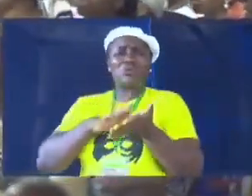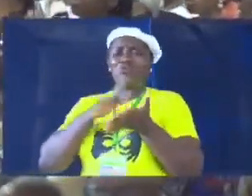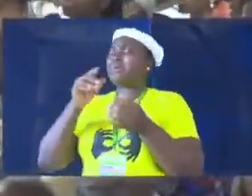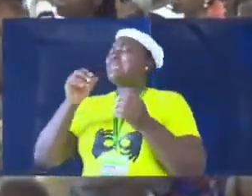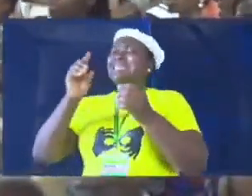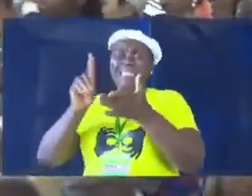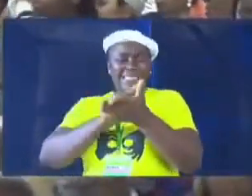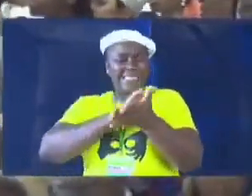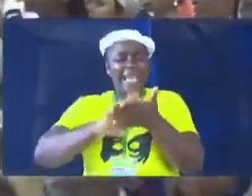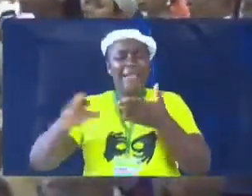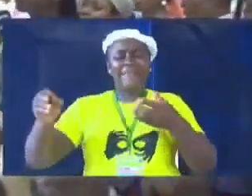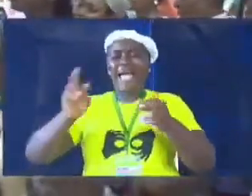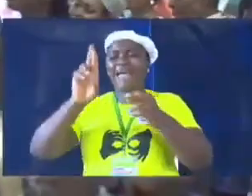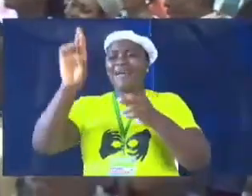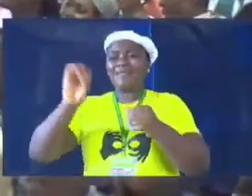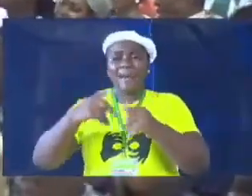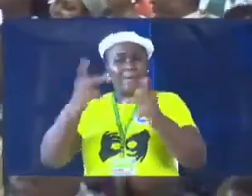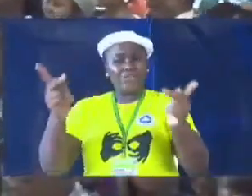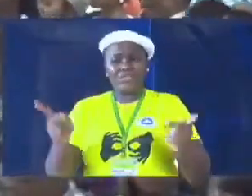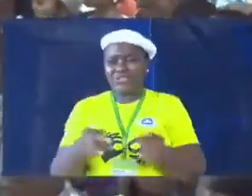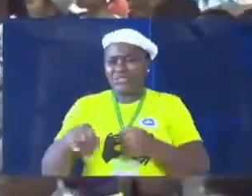Divinely reposition me, O God.